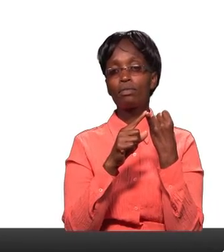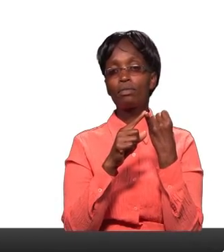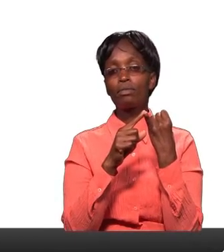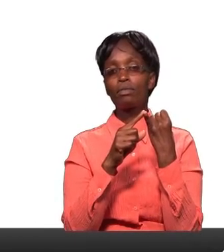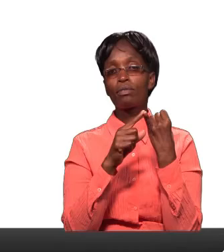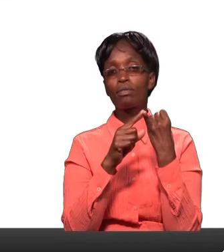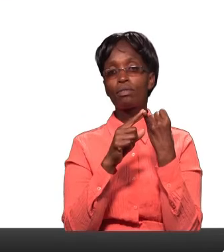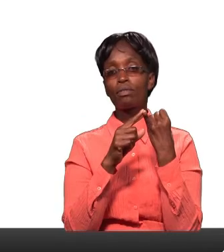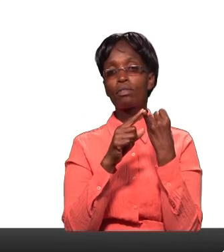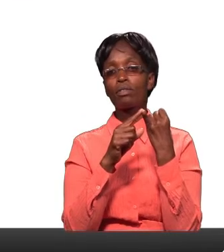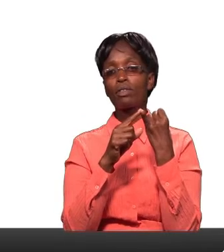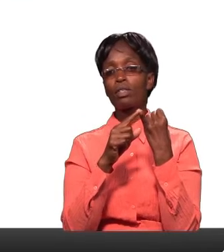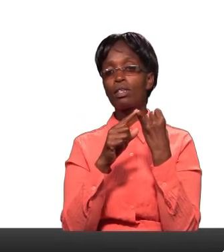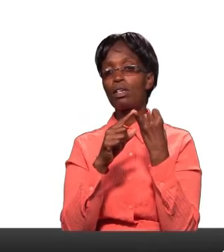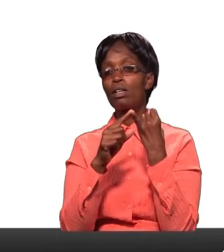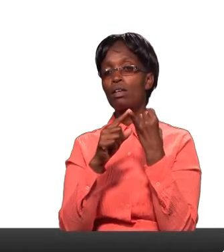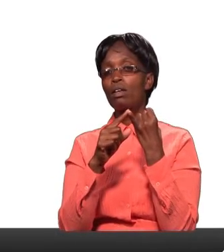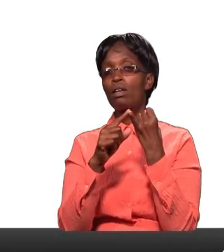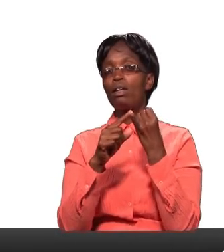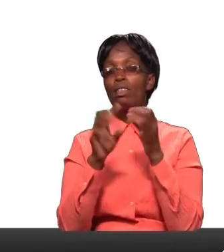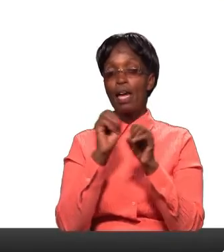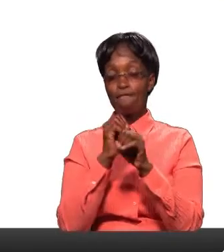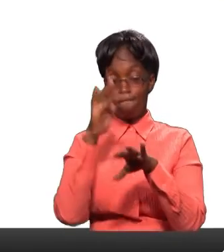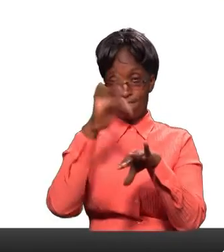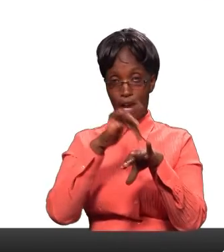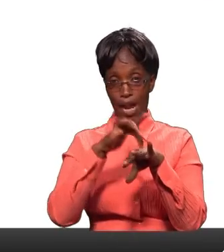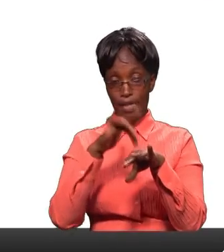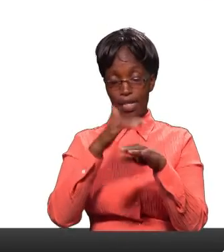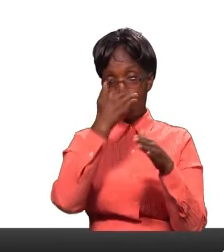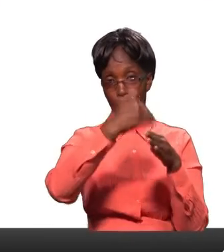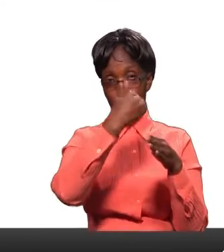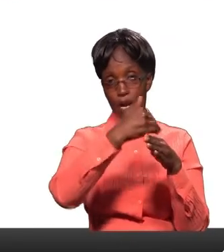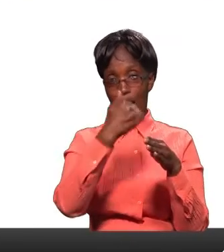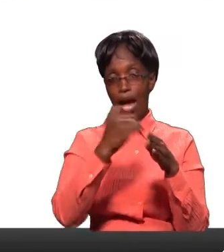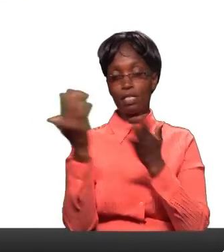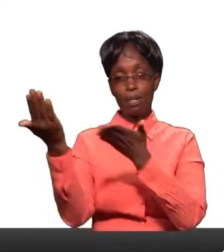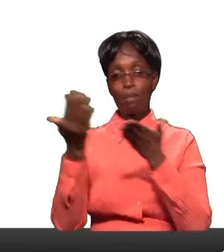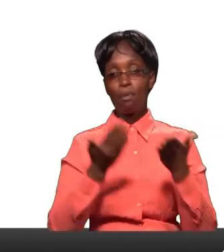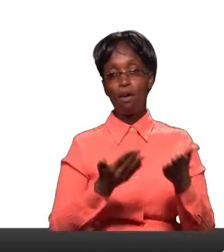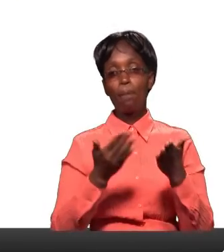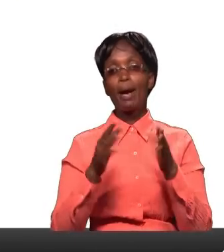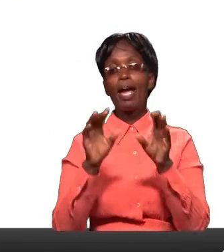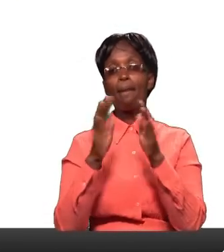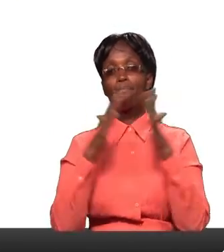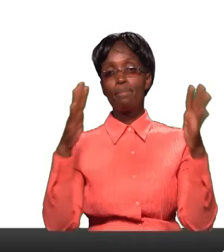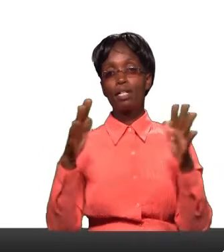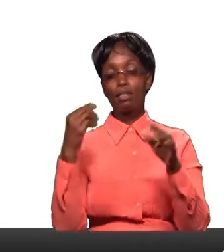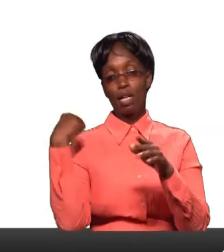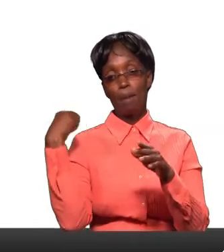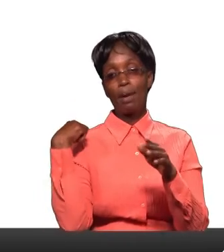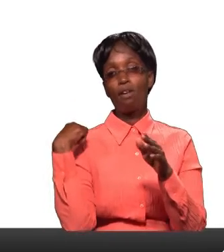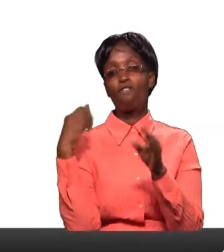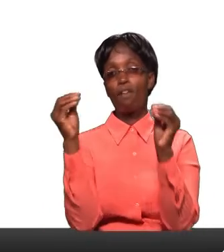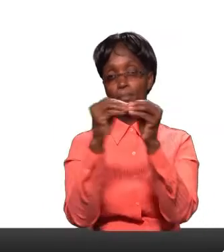cognizant that the propagation of the coronavirus within our borders has been fueled by political gatherings and large social